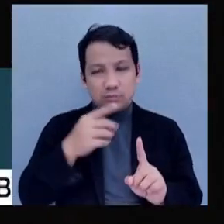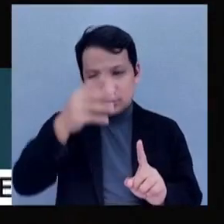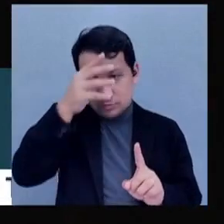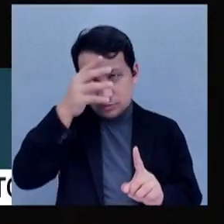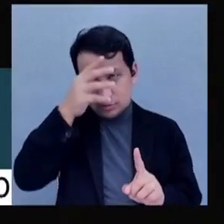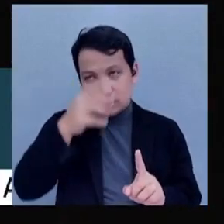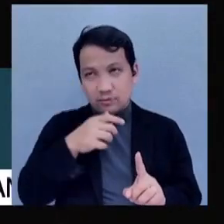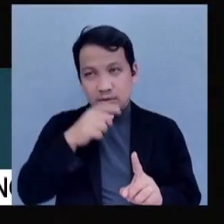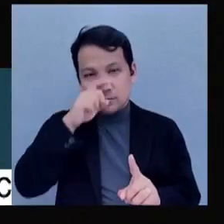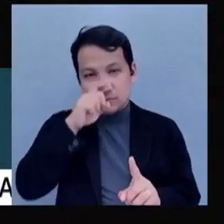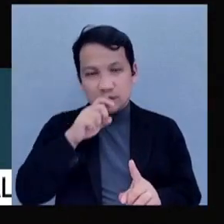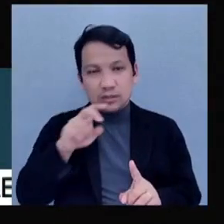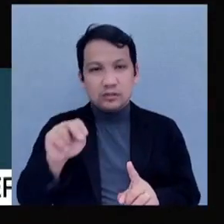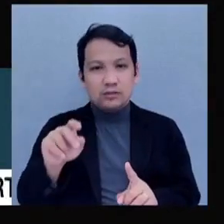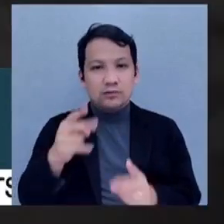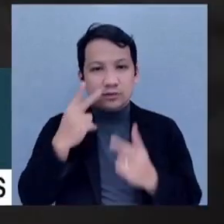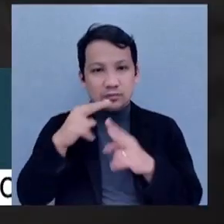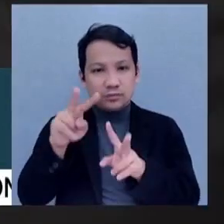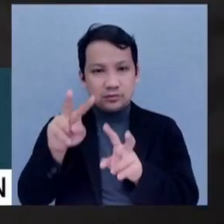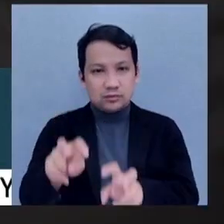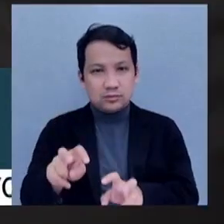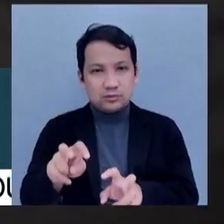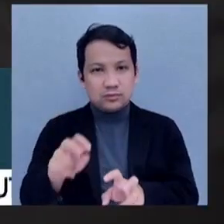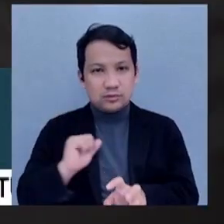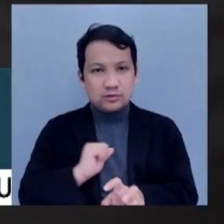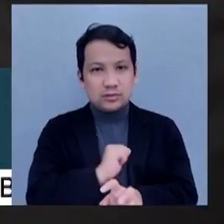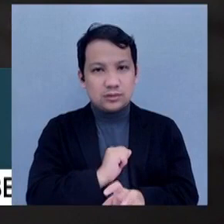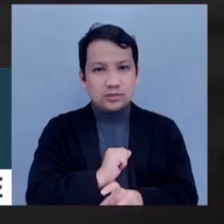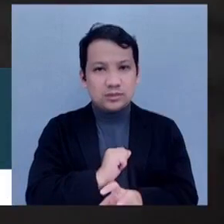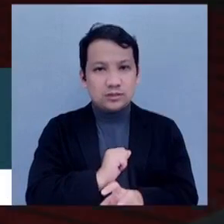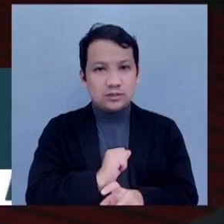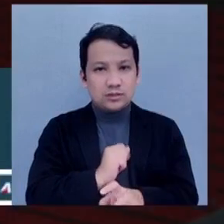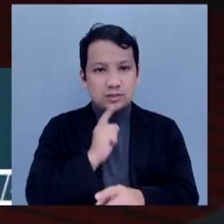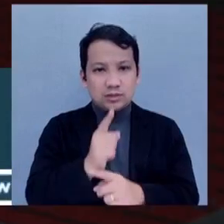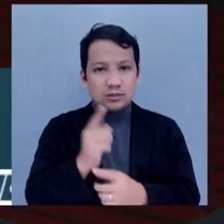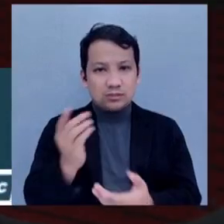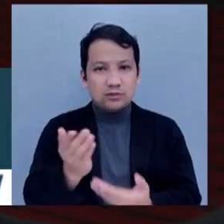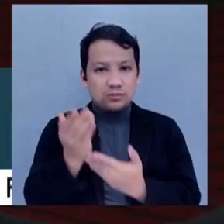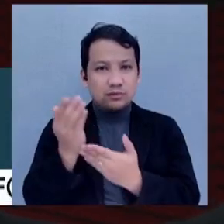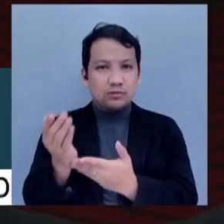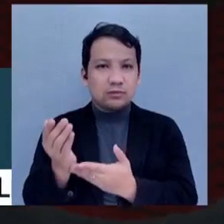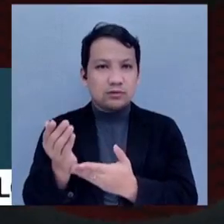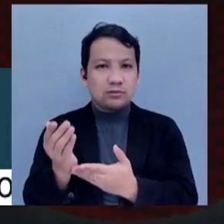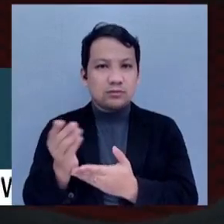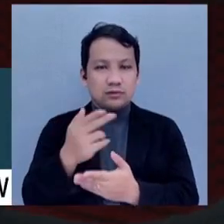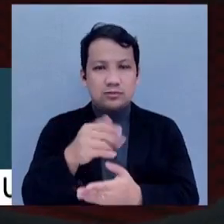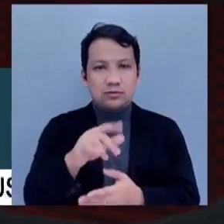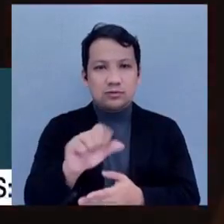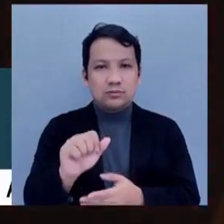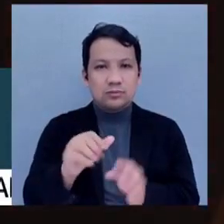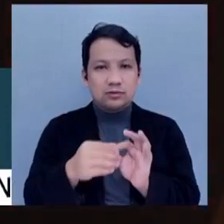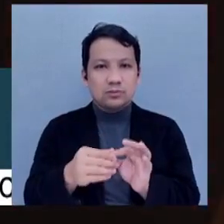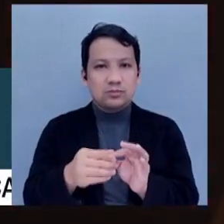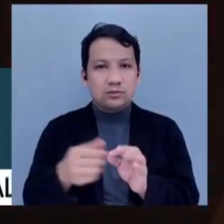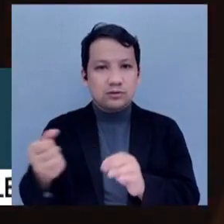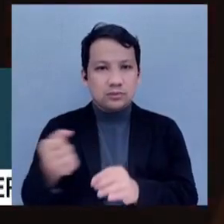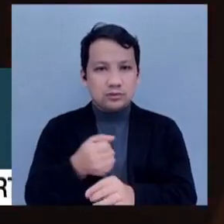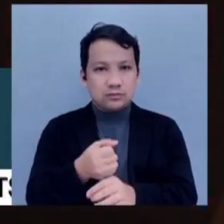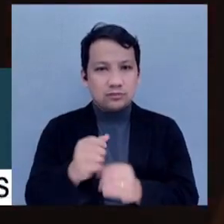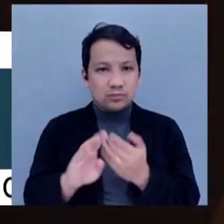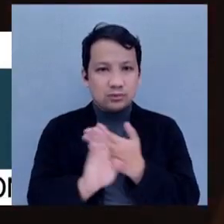who testified in a Senate hearing last week, filed a petition for writ of habeas corpus to recover his child. Ang gusto ko